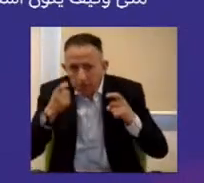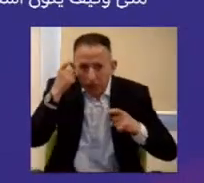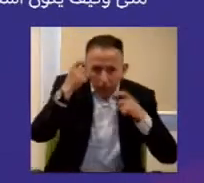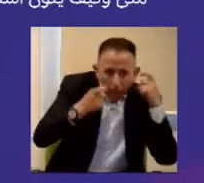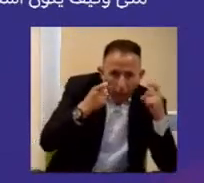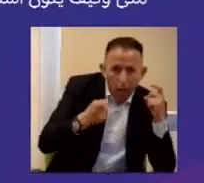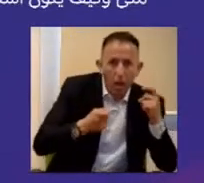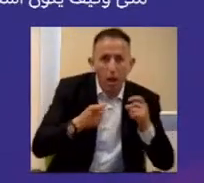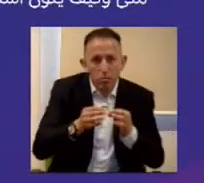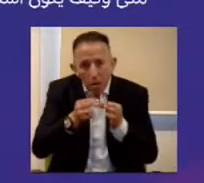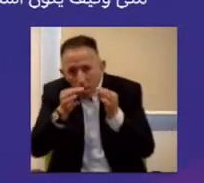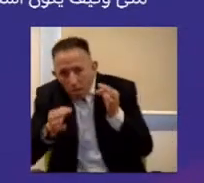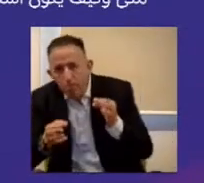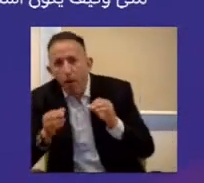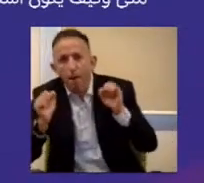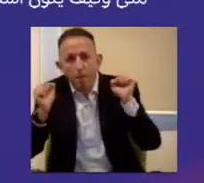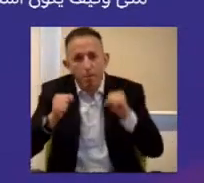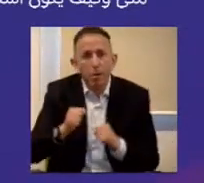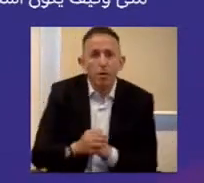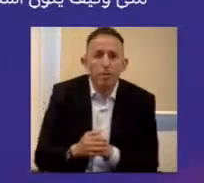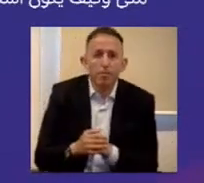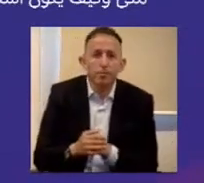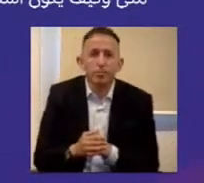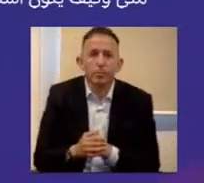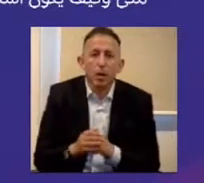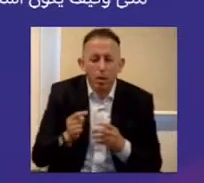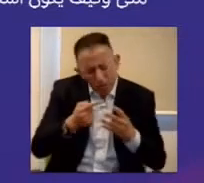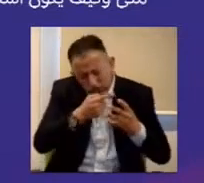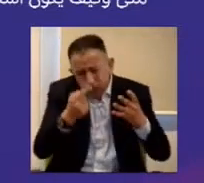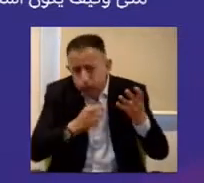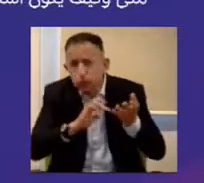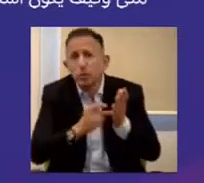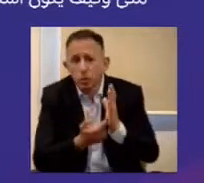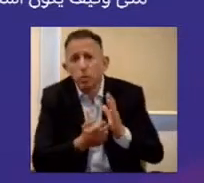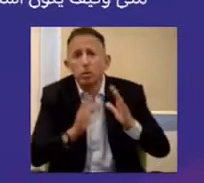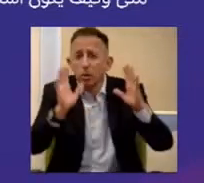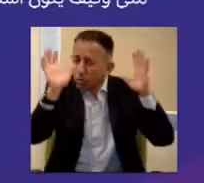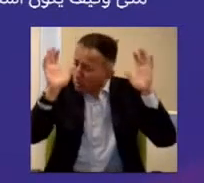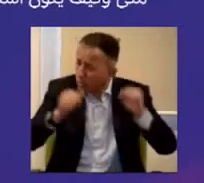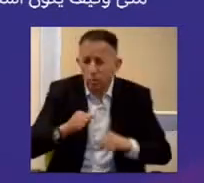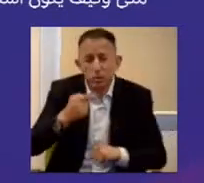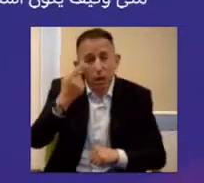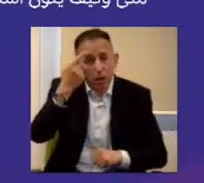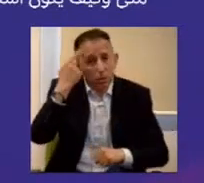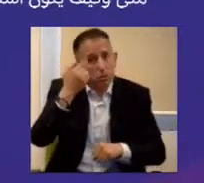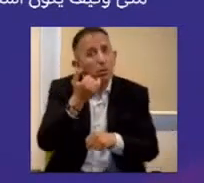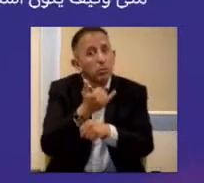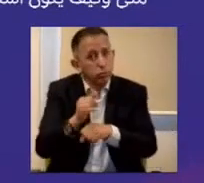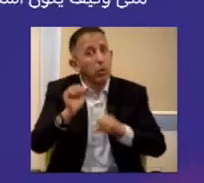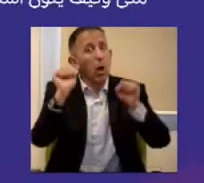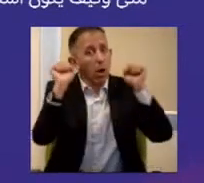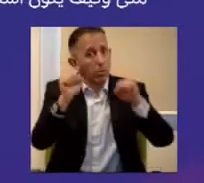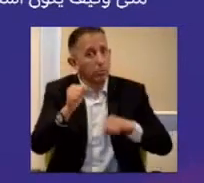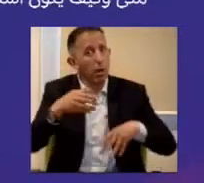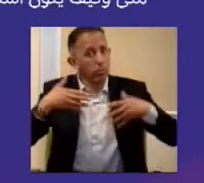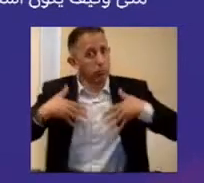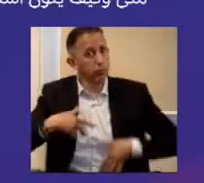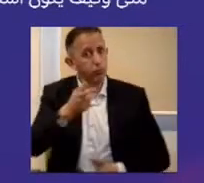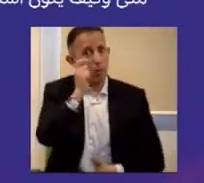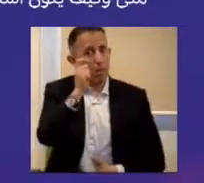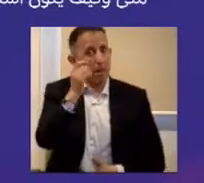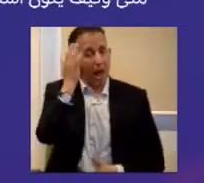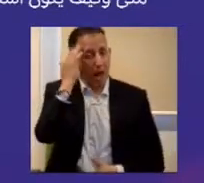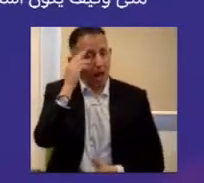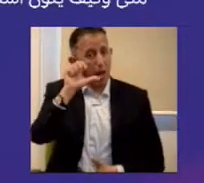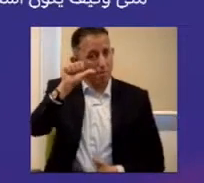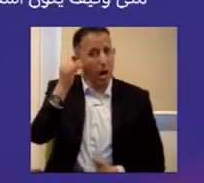well mastered in AI. A network of constraints. Here is another puzzle about Peter and John commuting habits by